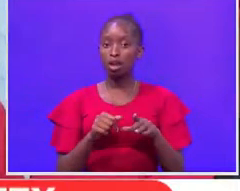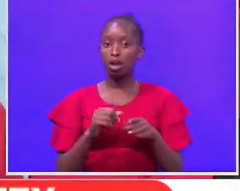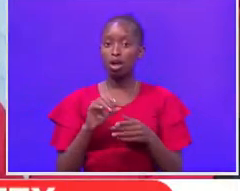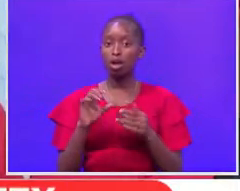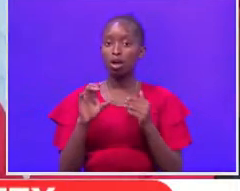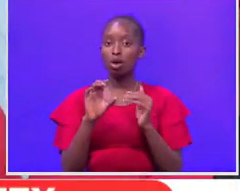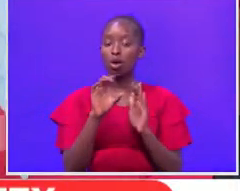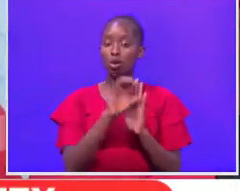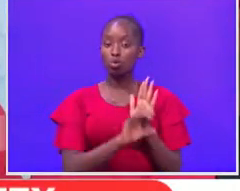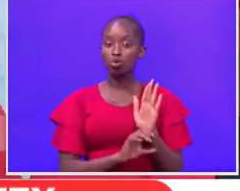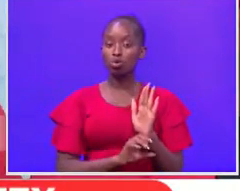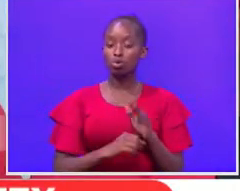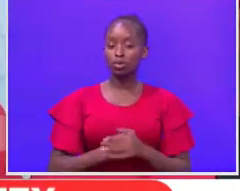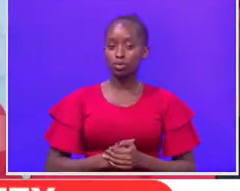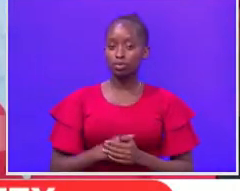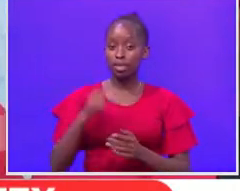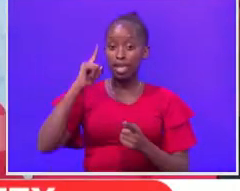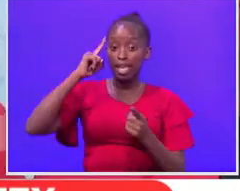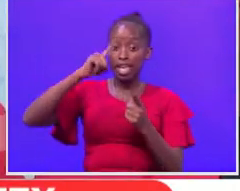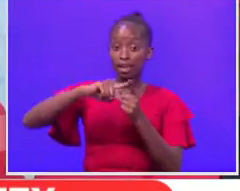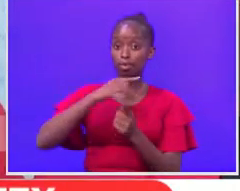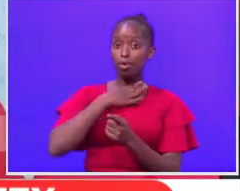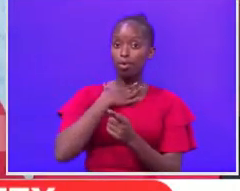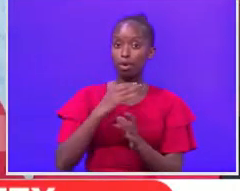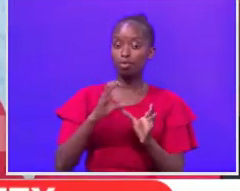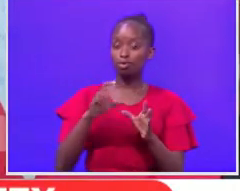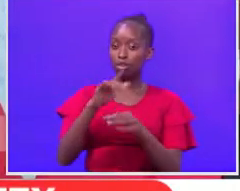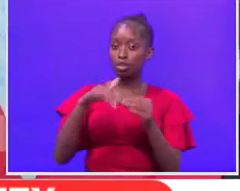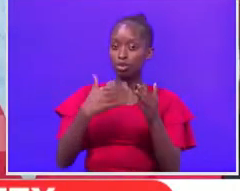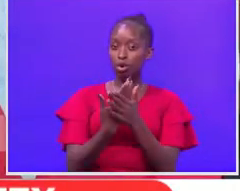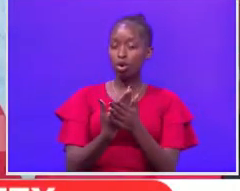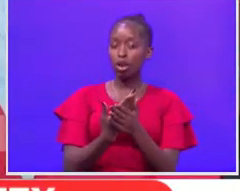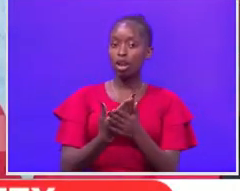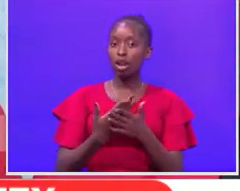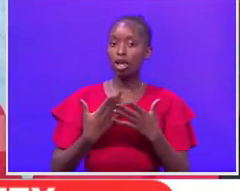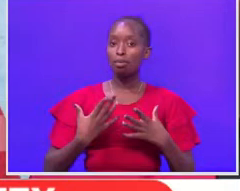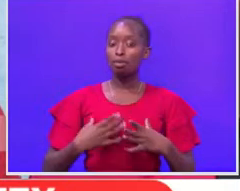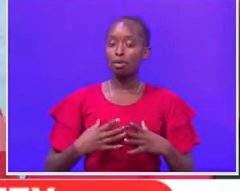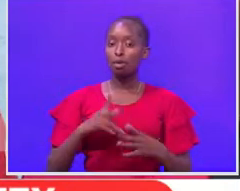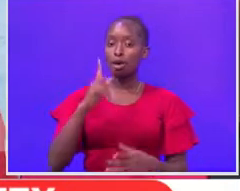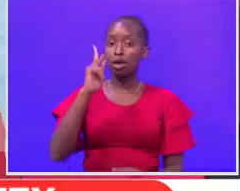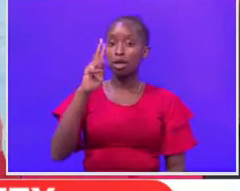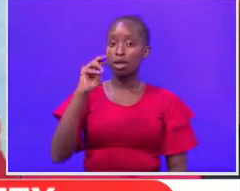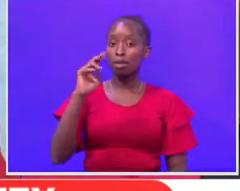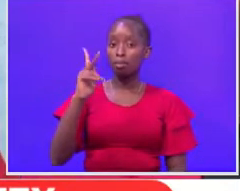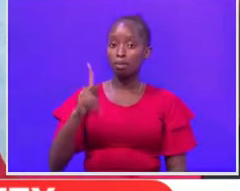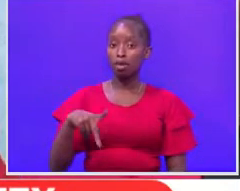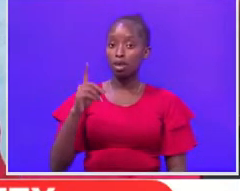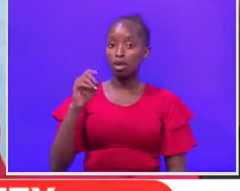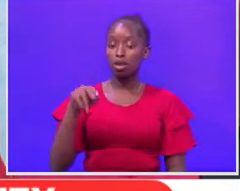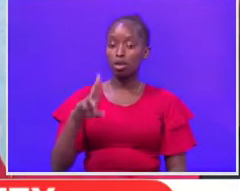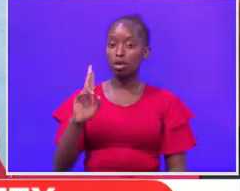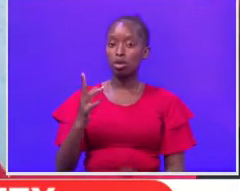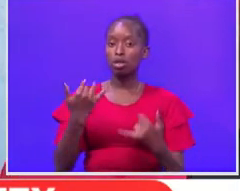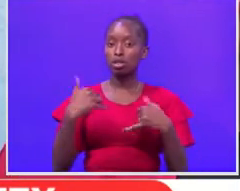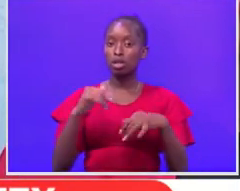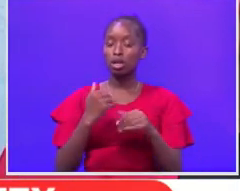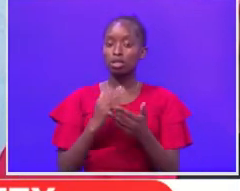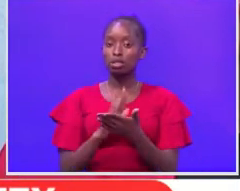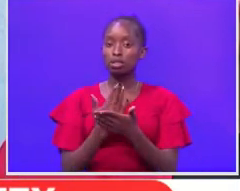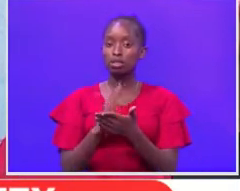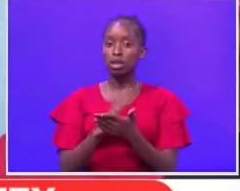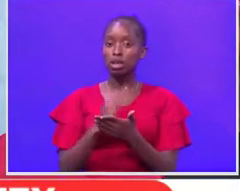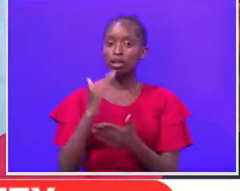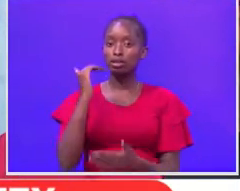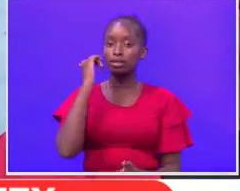is seeking to force medical practitioners and healthcare institutions to disclose patient